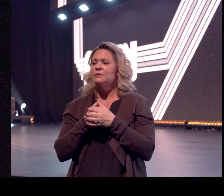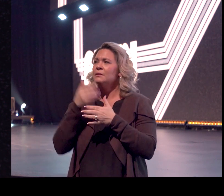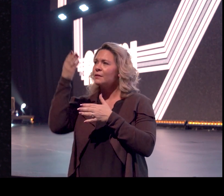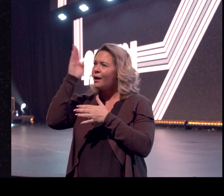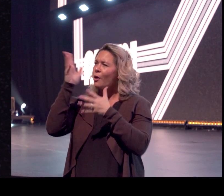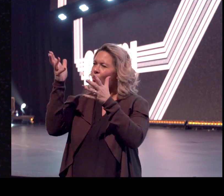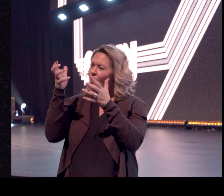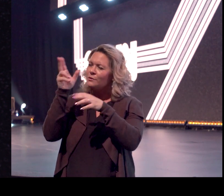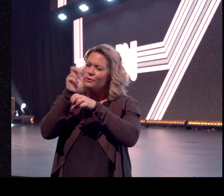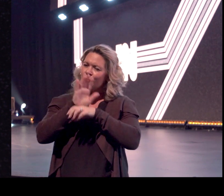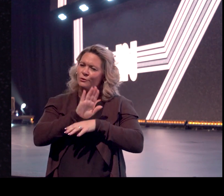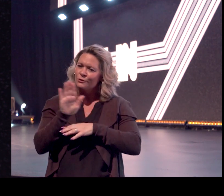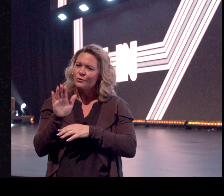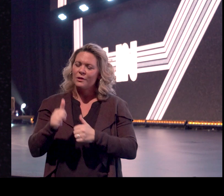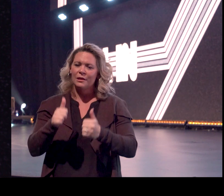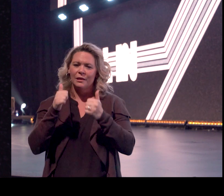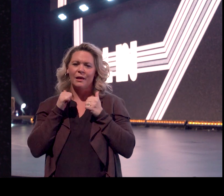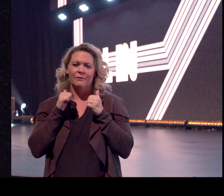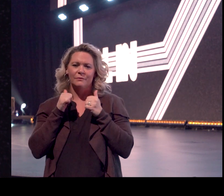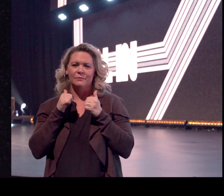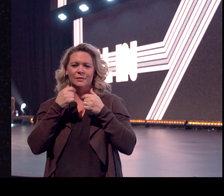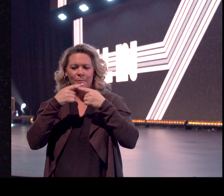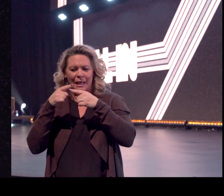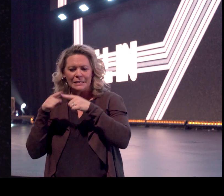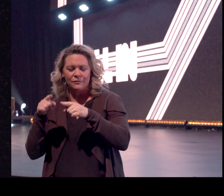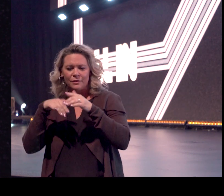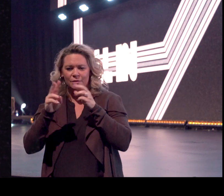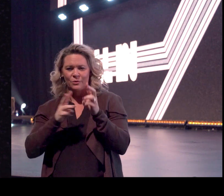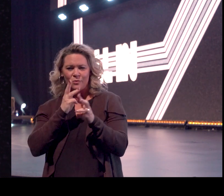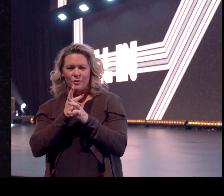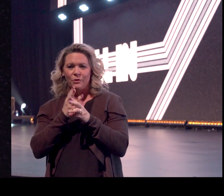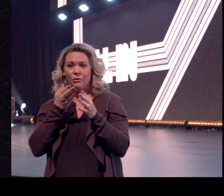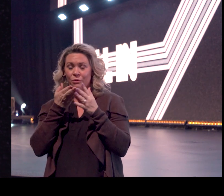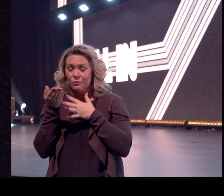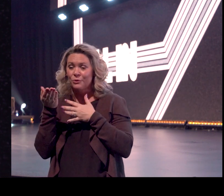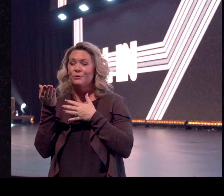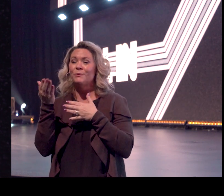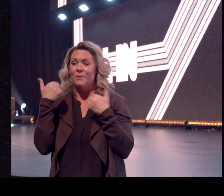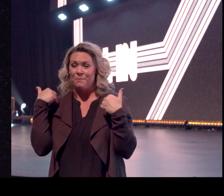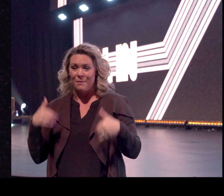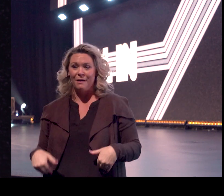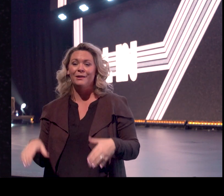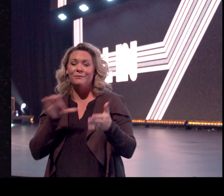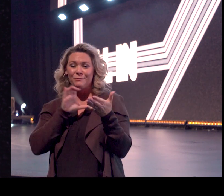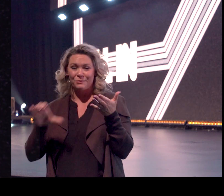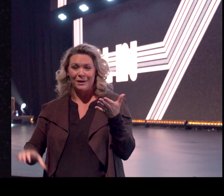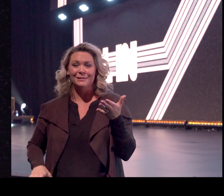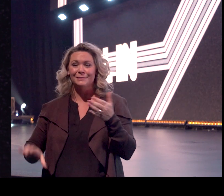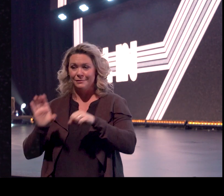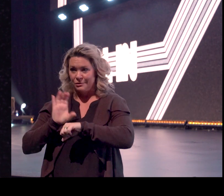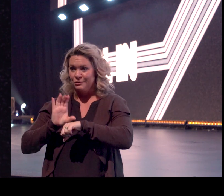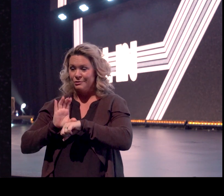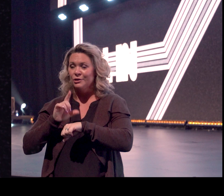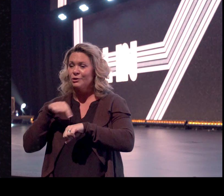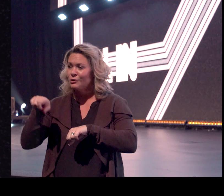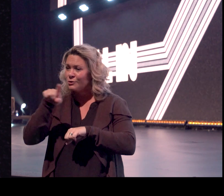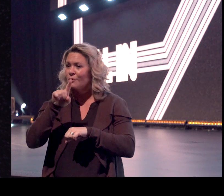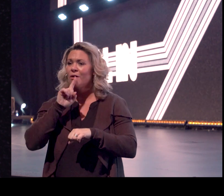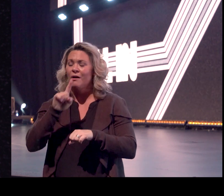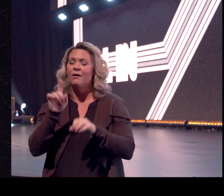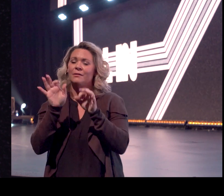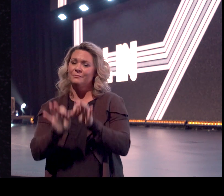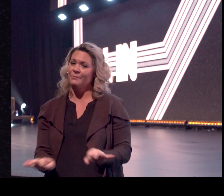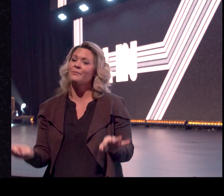God wants to use your life to make a difference in this world through his church, the body of Christ. You